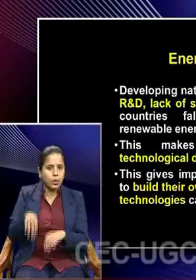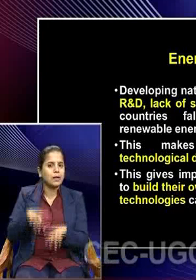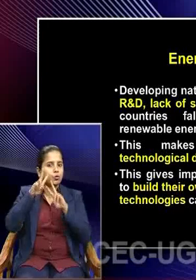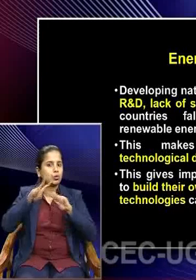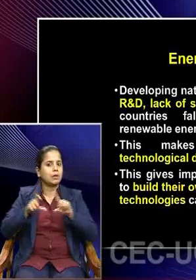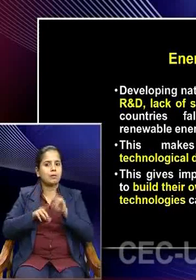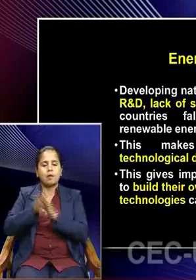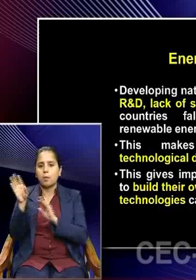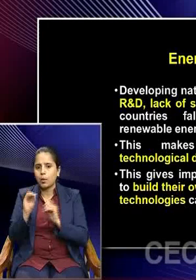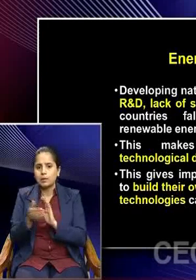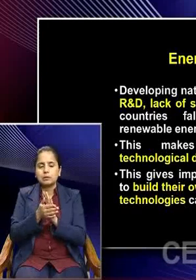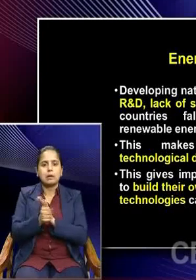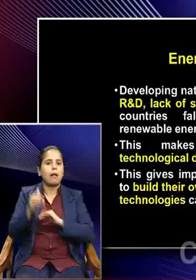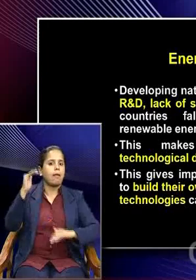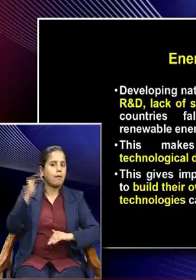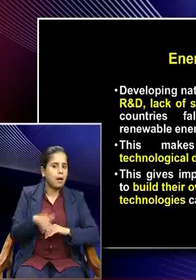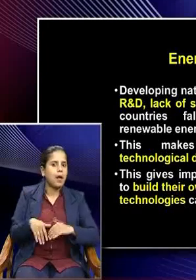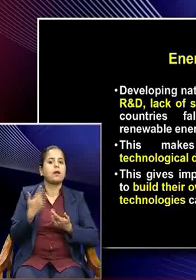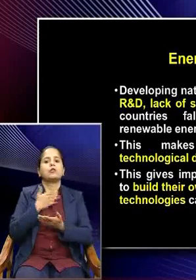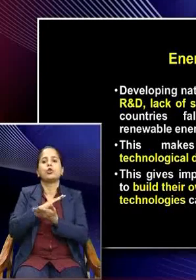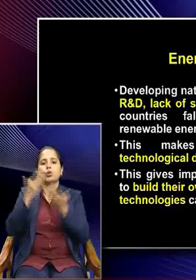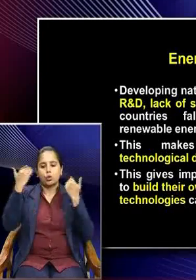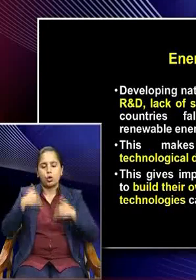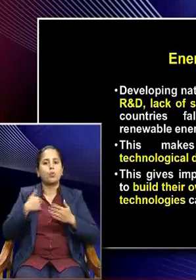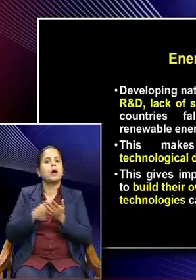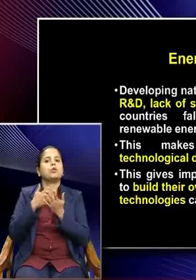of skills and human resources. So they